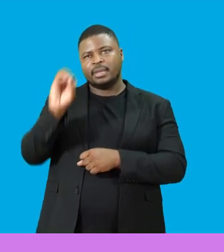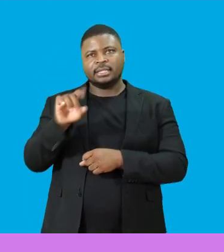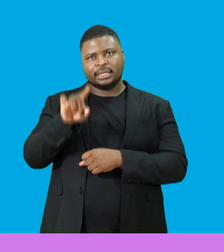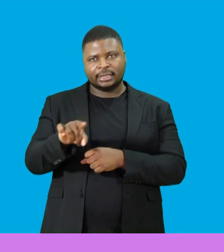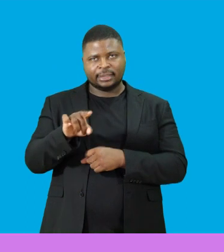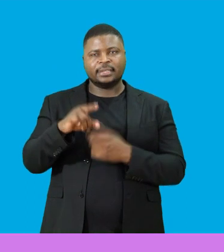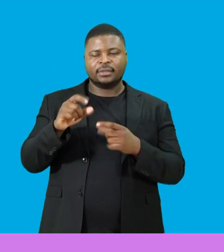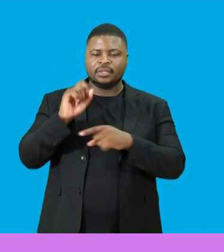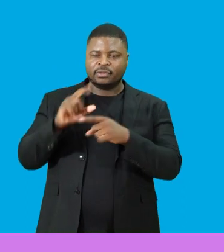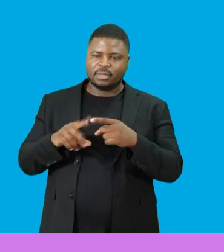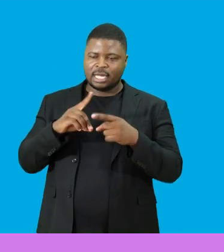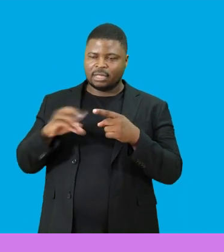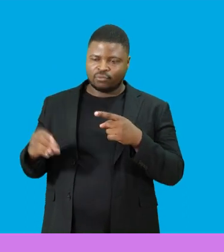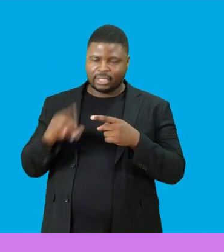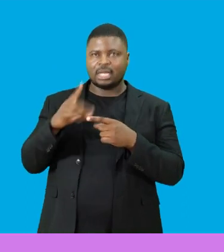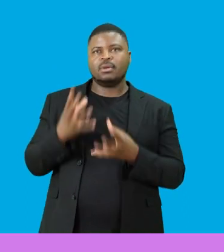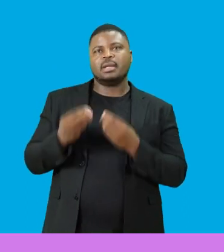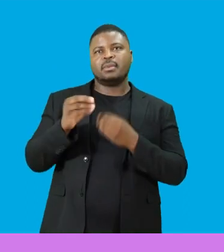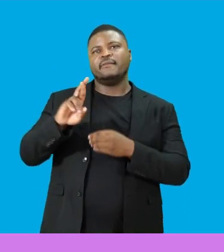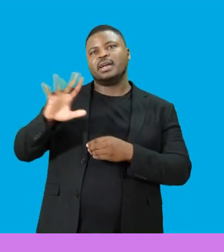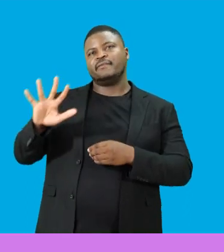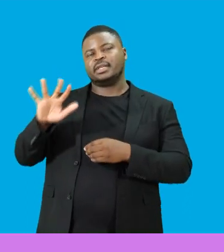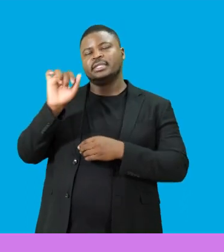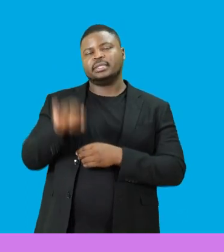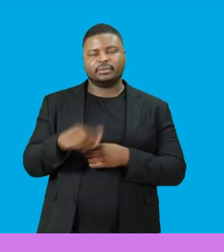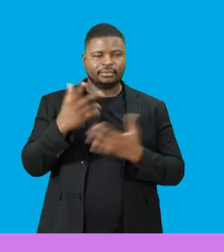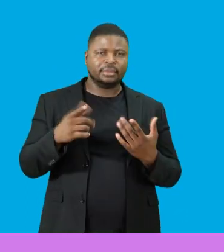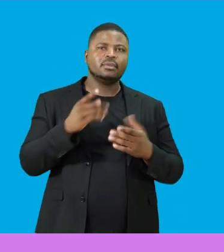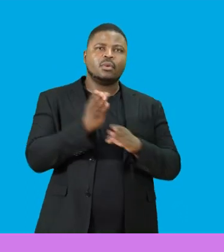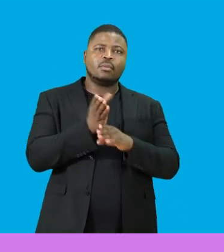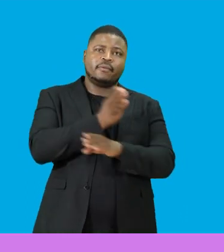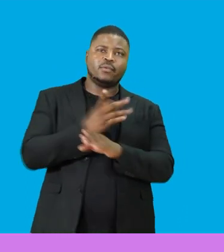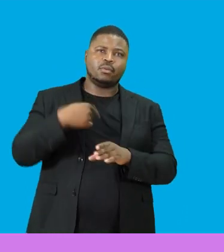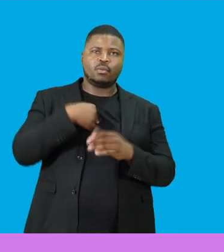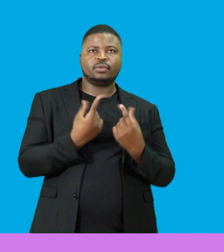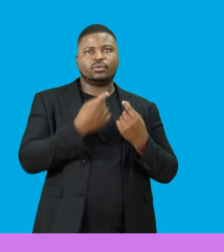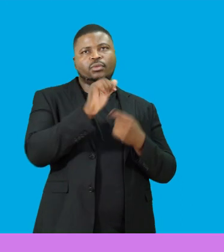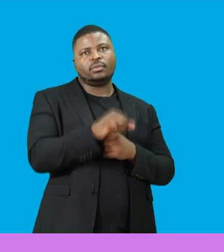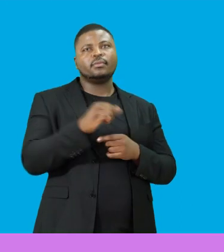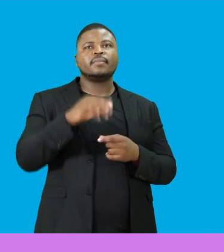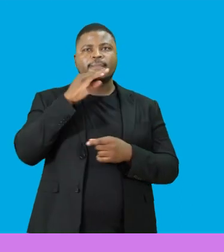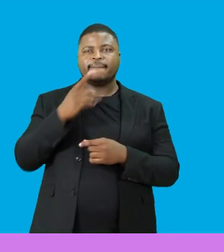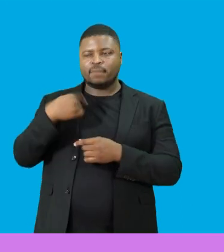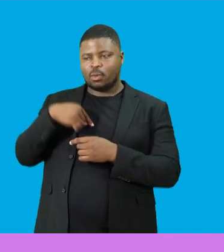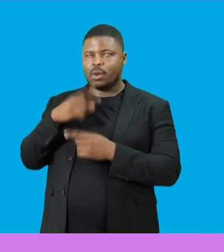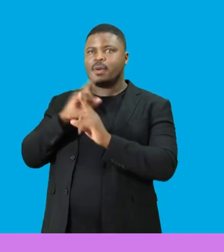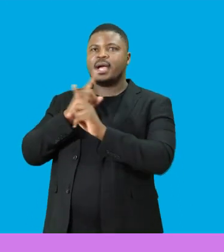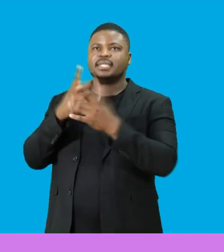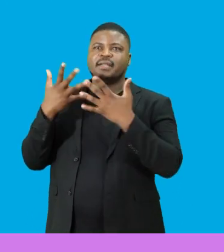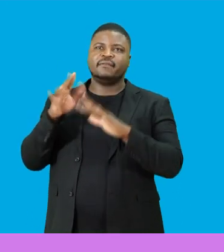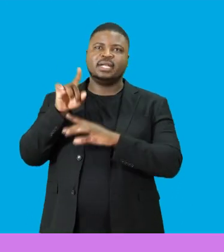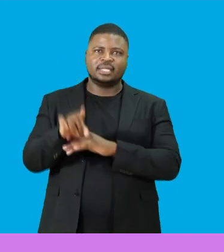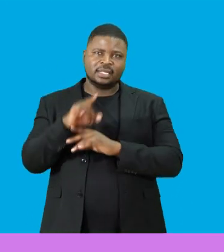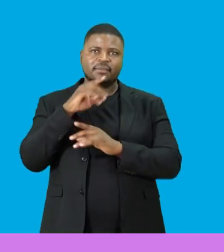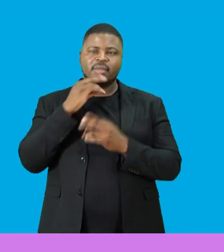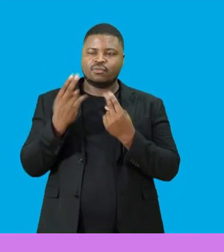the transport tariff increased by 12.5. Calculate the new cost per learner if transport B is. So we have answered our question. This is the new